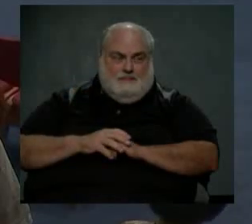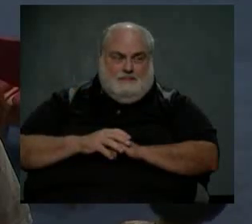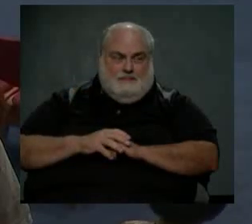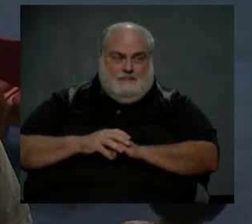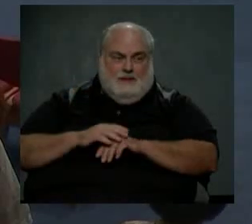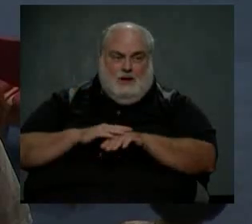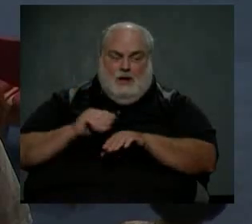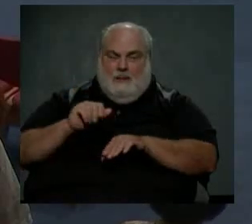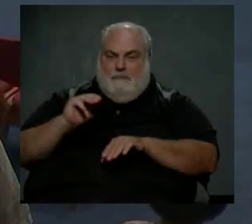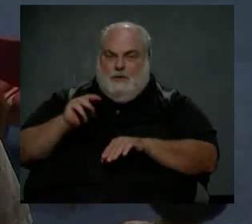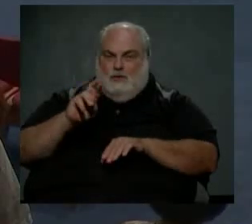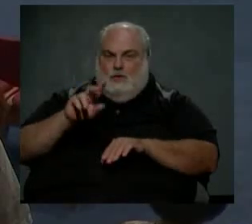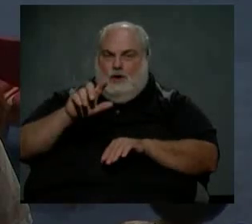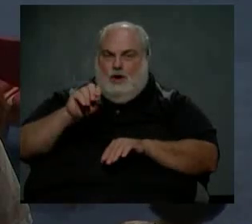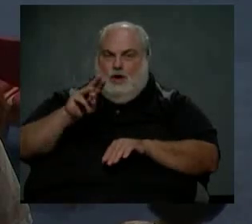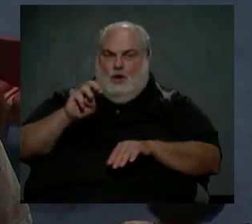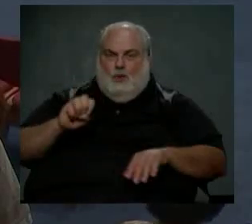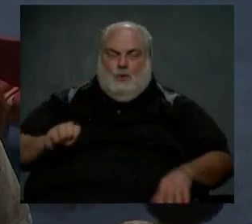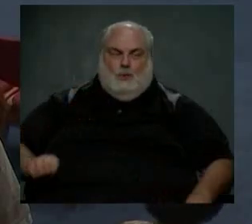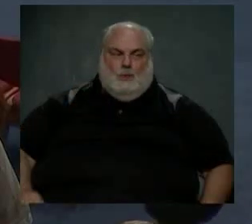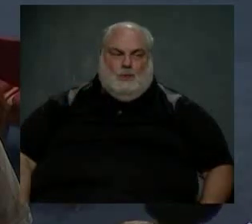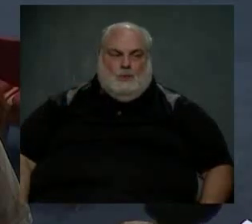Mr. Lowe.